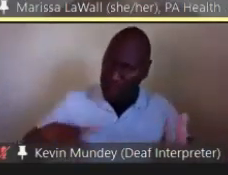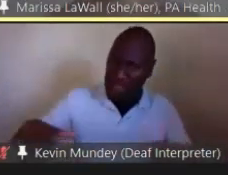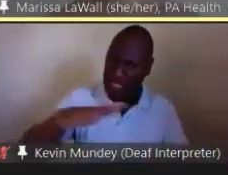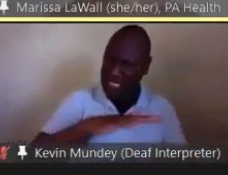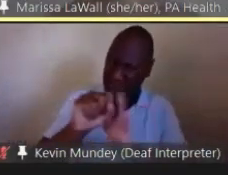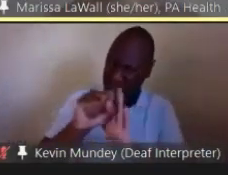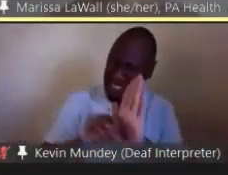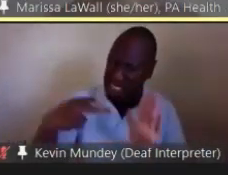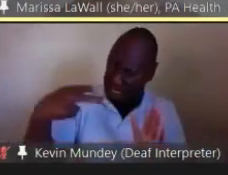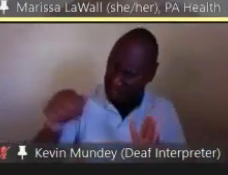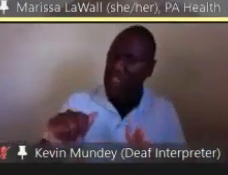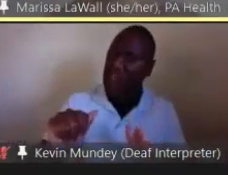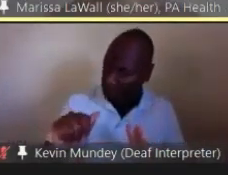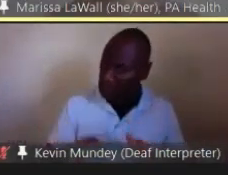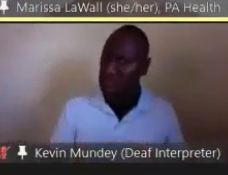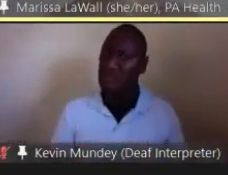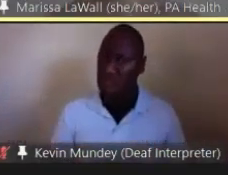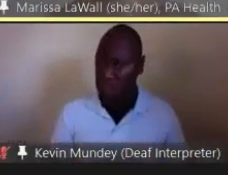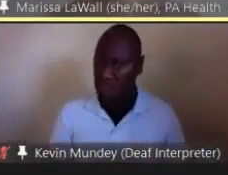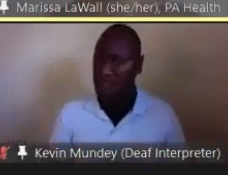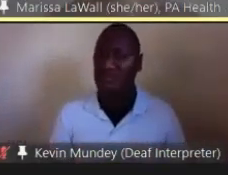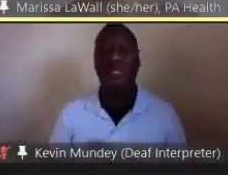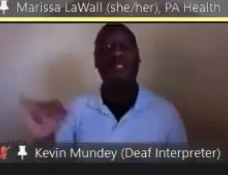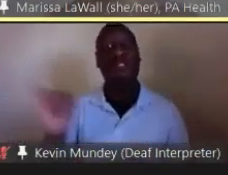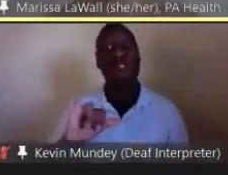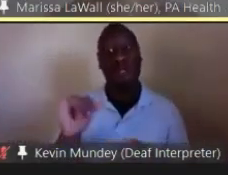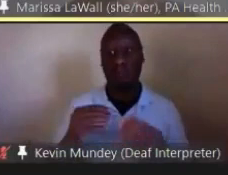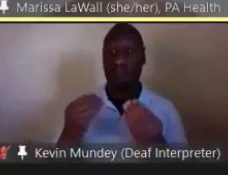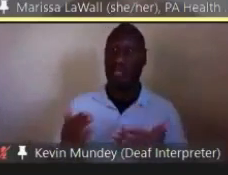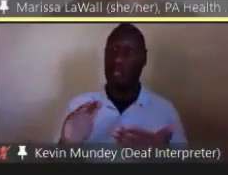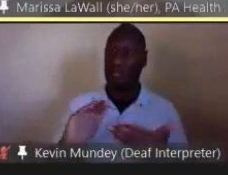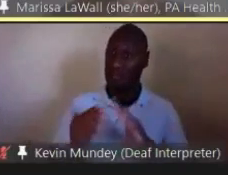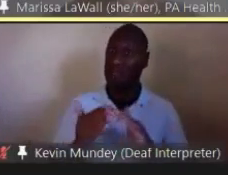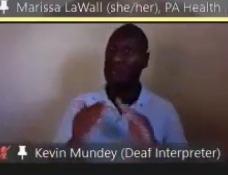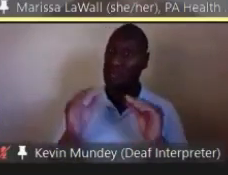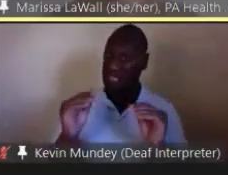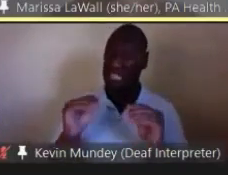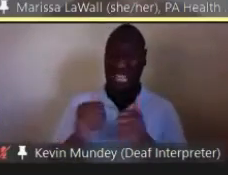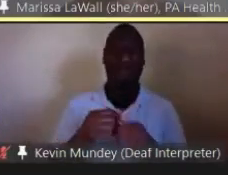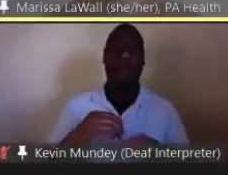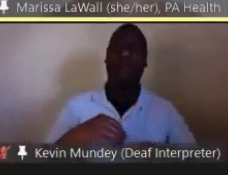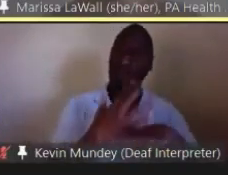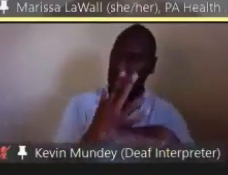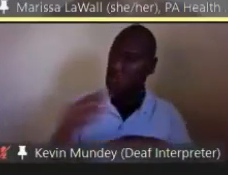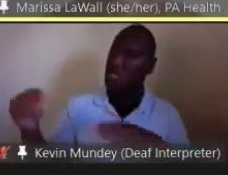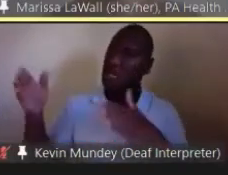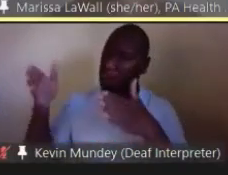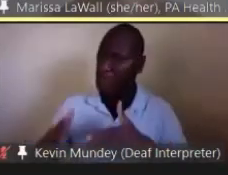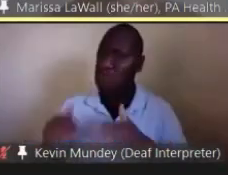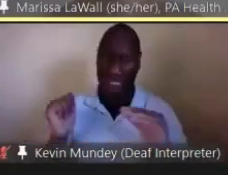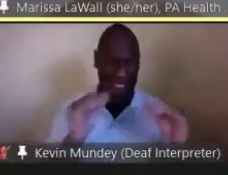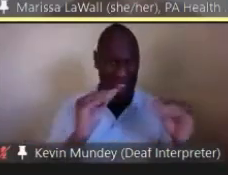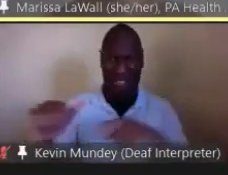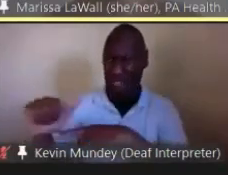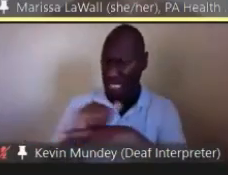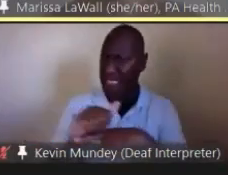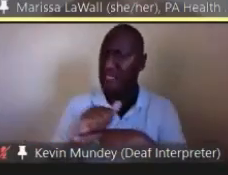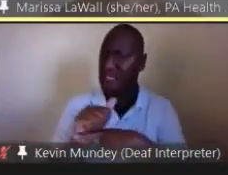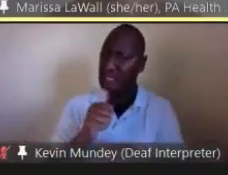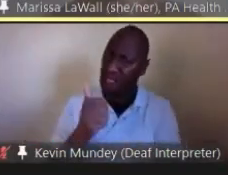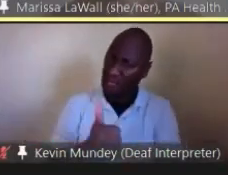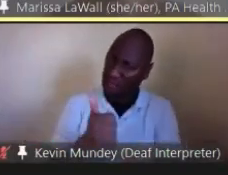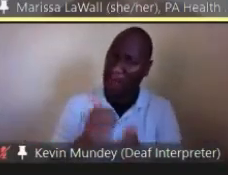We also offer community education through virtual and in-person trainings to help consumers,